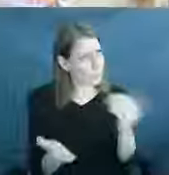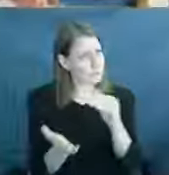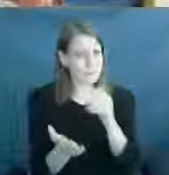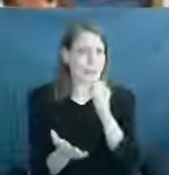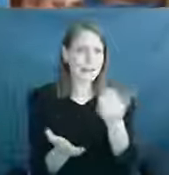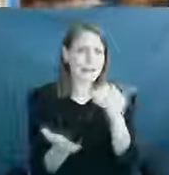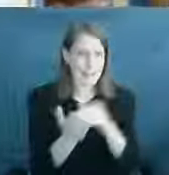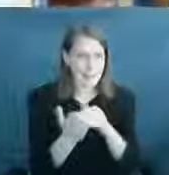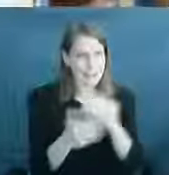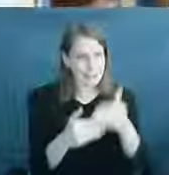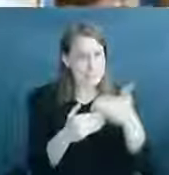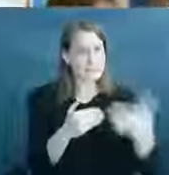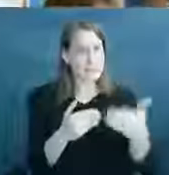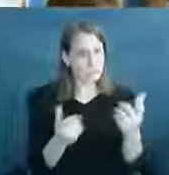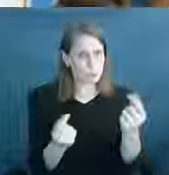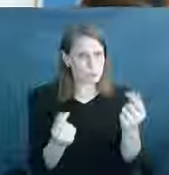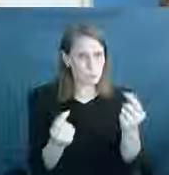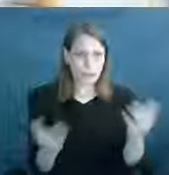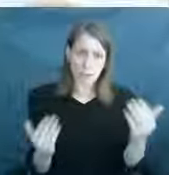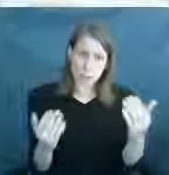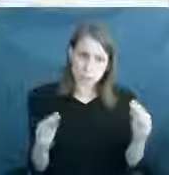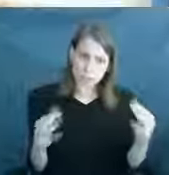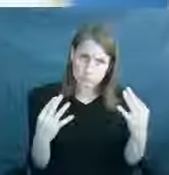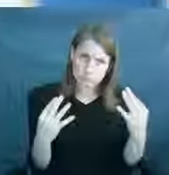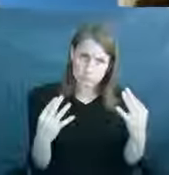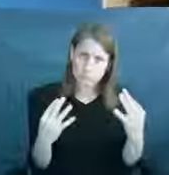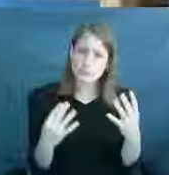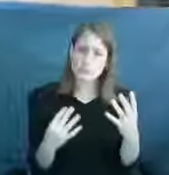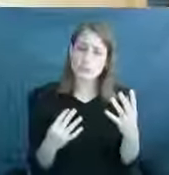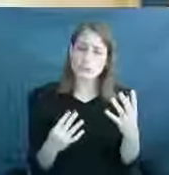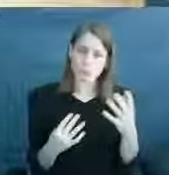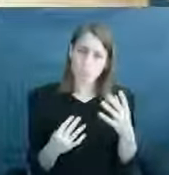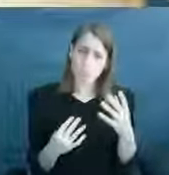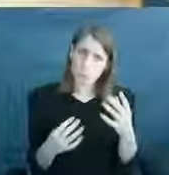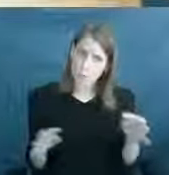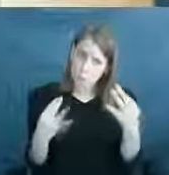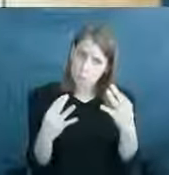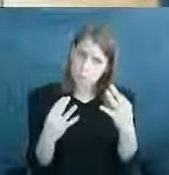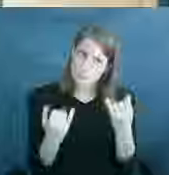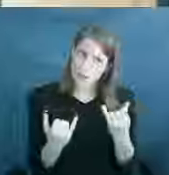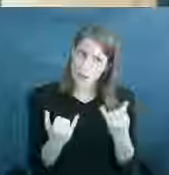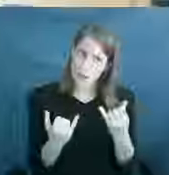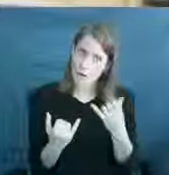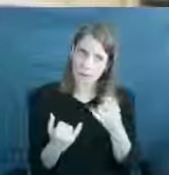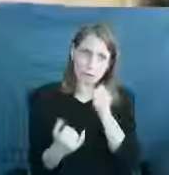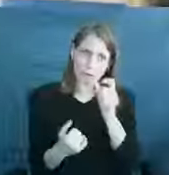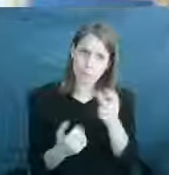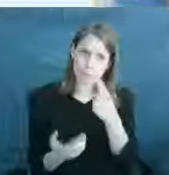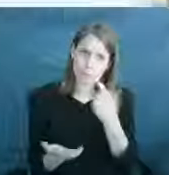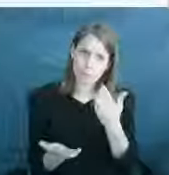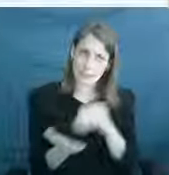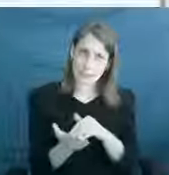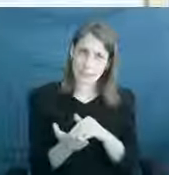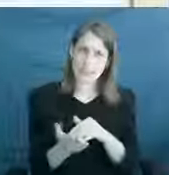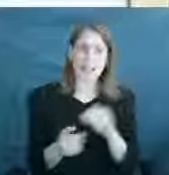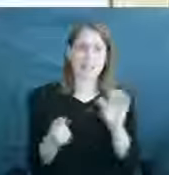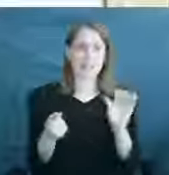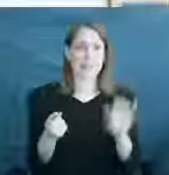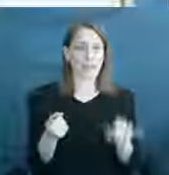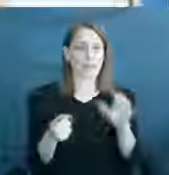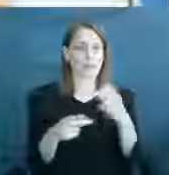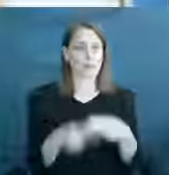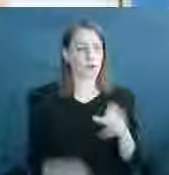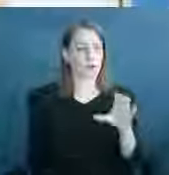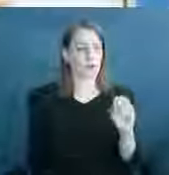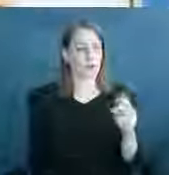Okay, sorry I've got to demonstrate this again. Can you come round? No, not again. This is the next step. Right. Okay, can you watch?